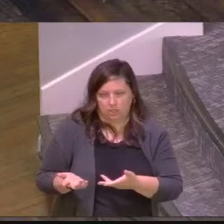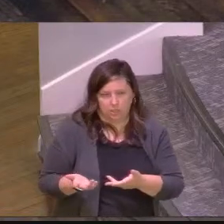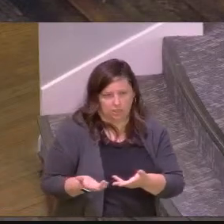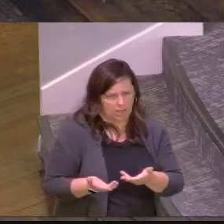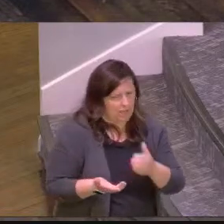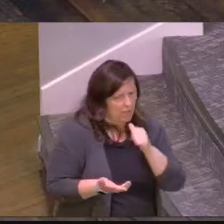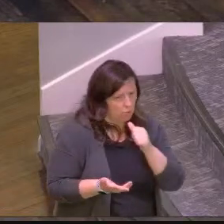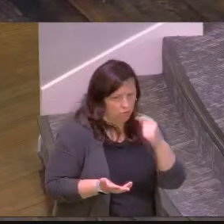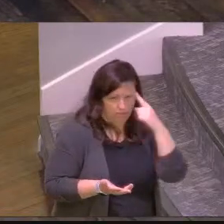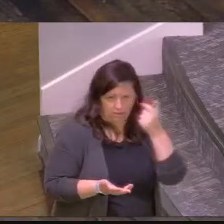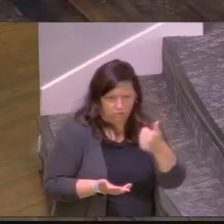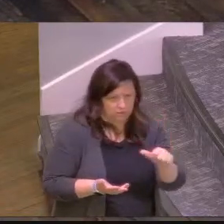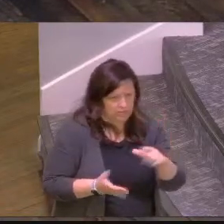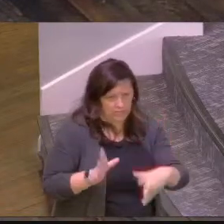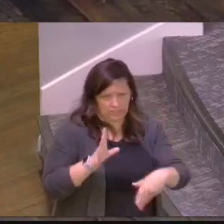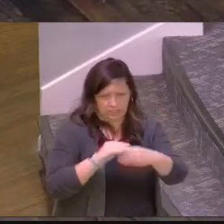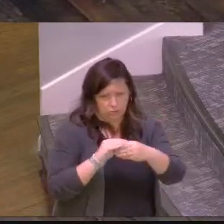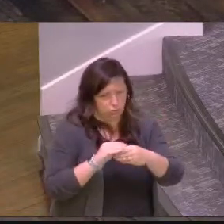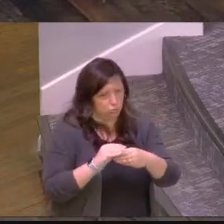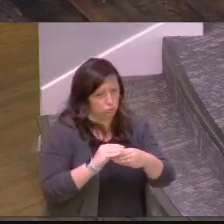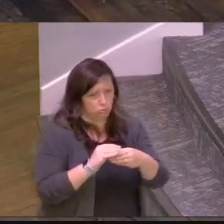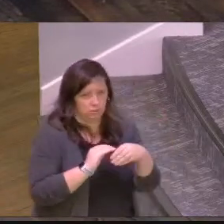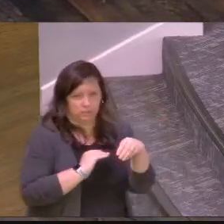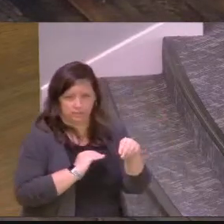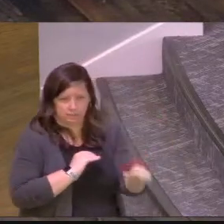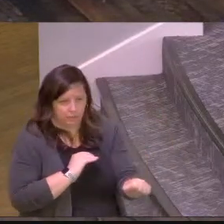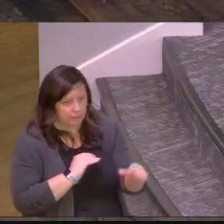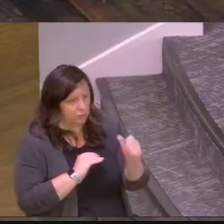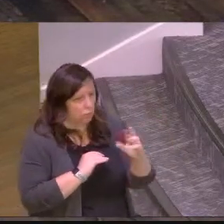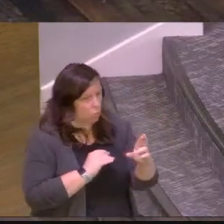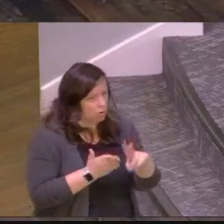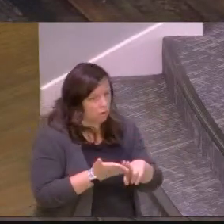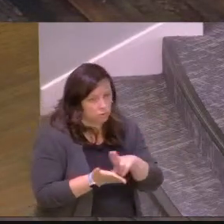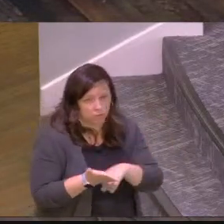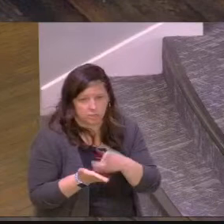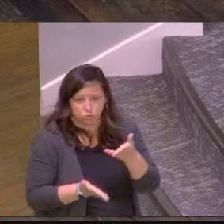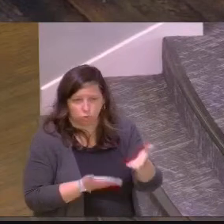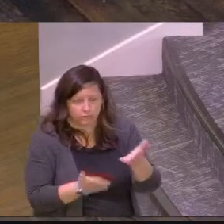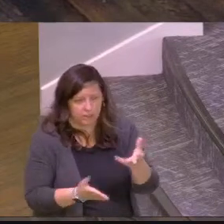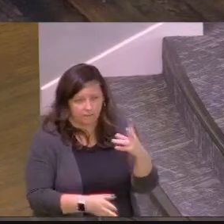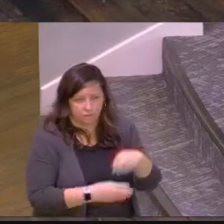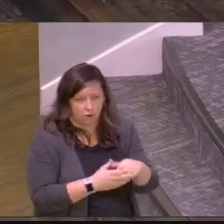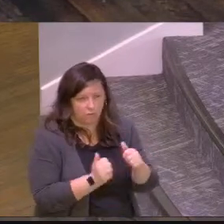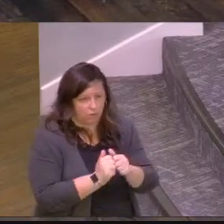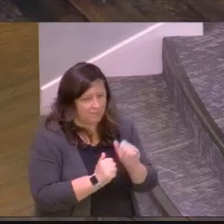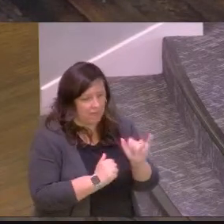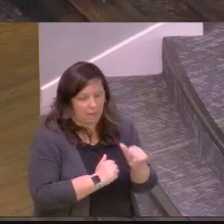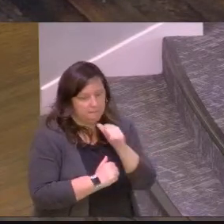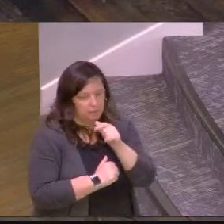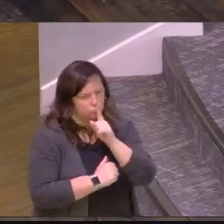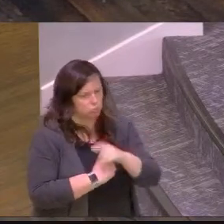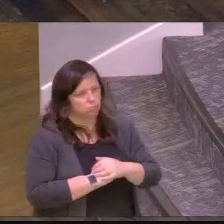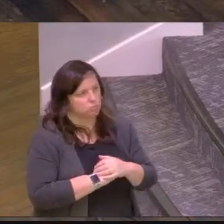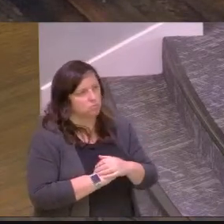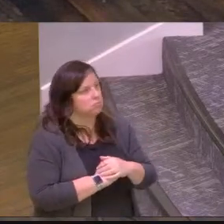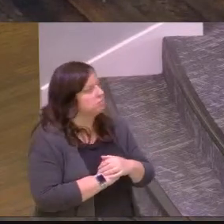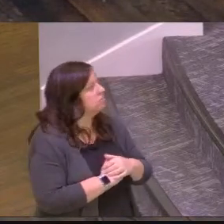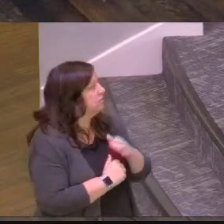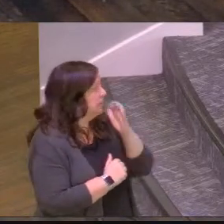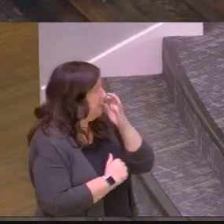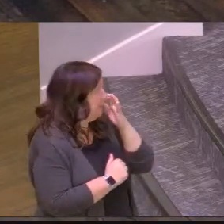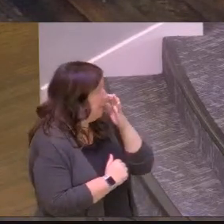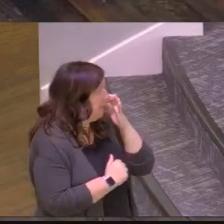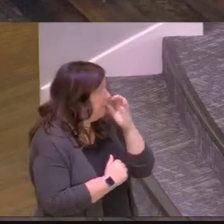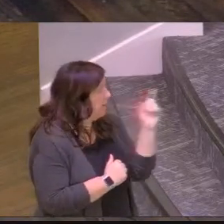any additional expenditures that are involved with revamping the district-wide attendance protocol. Okay. Because